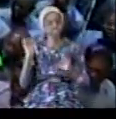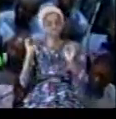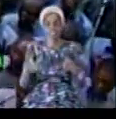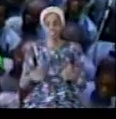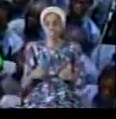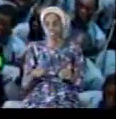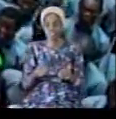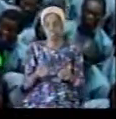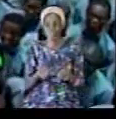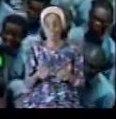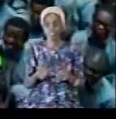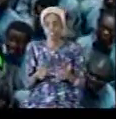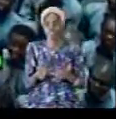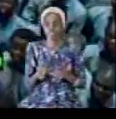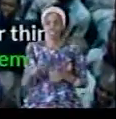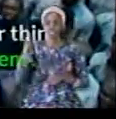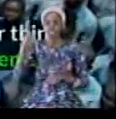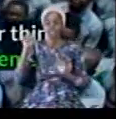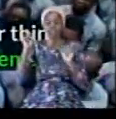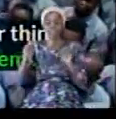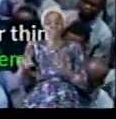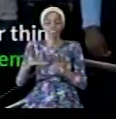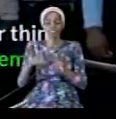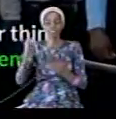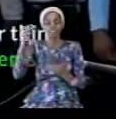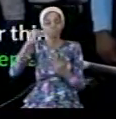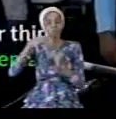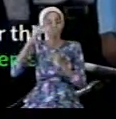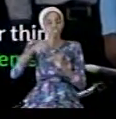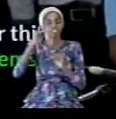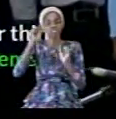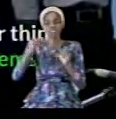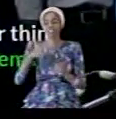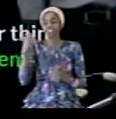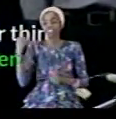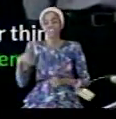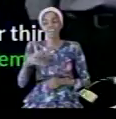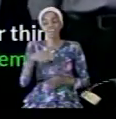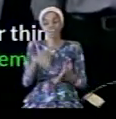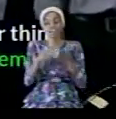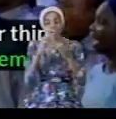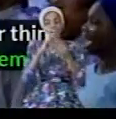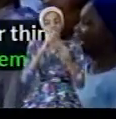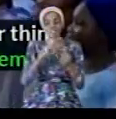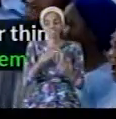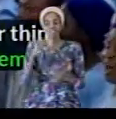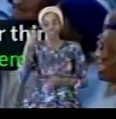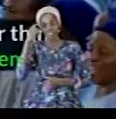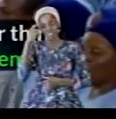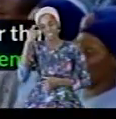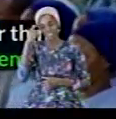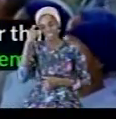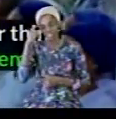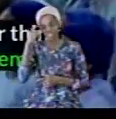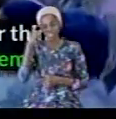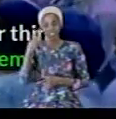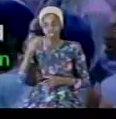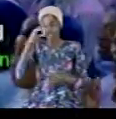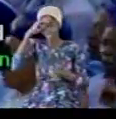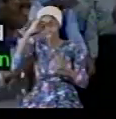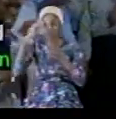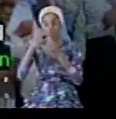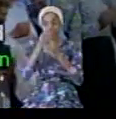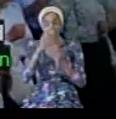God can. God can do it. God can do more than you could ever ask or think. Oh, yes.